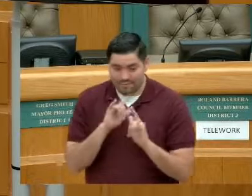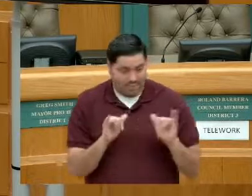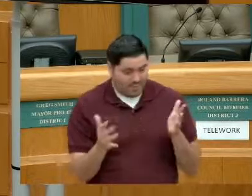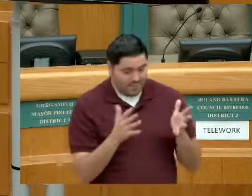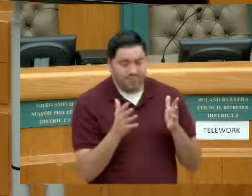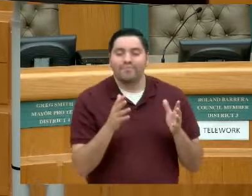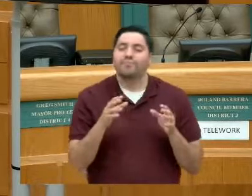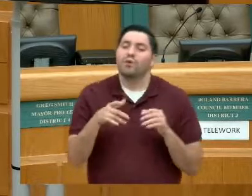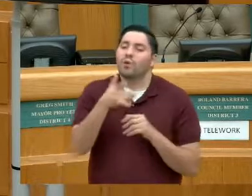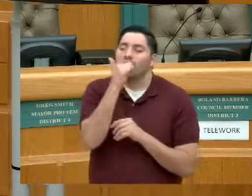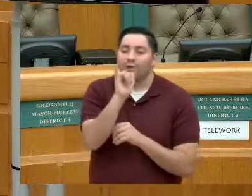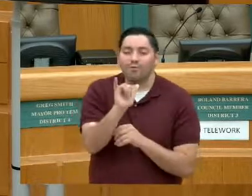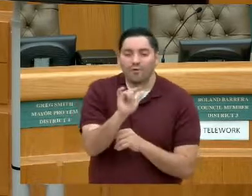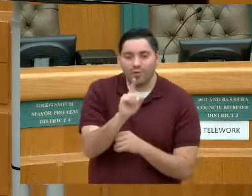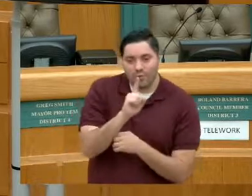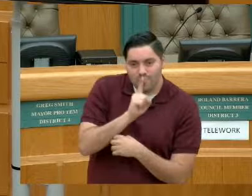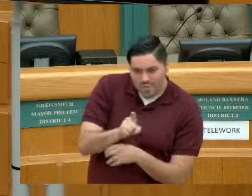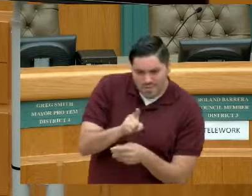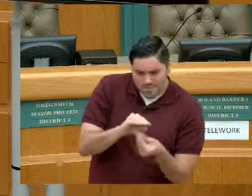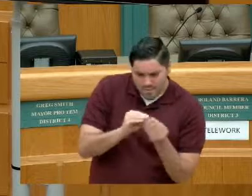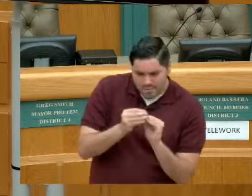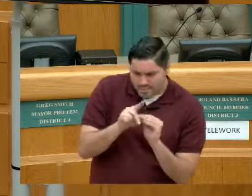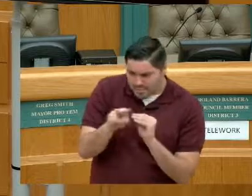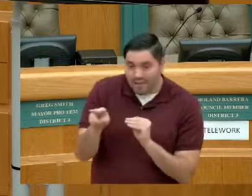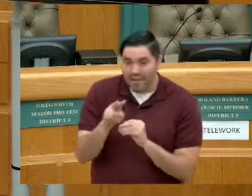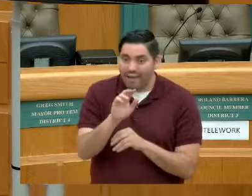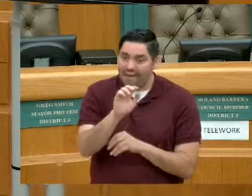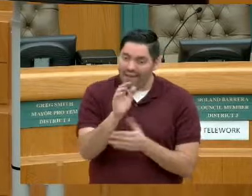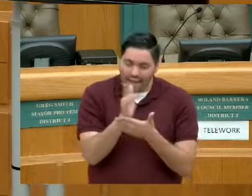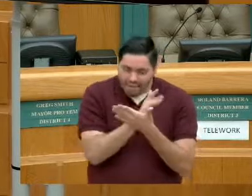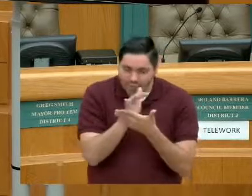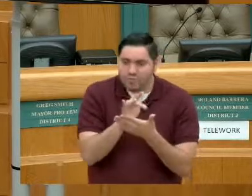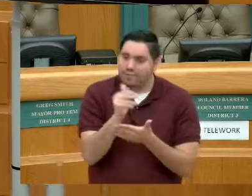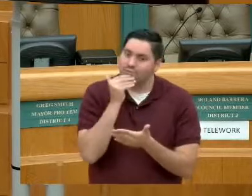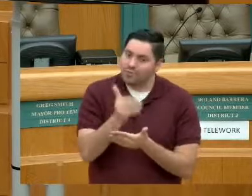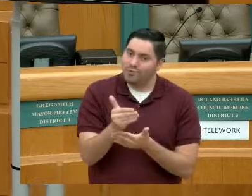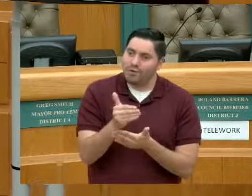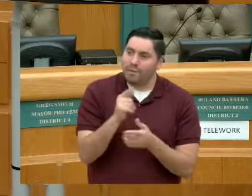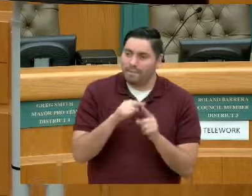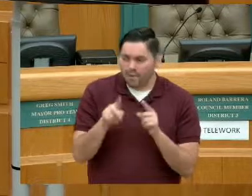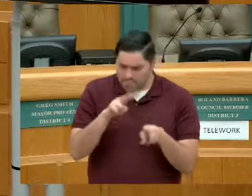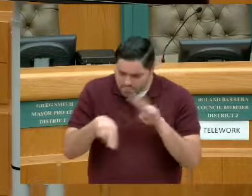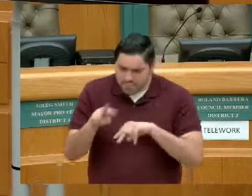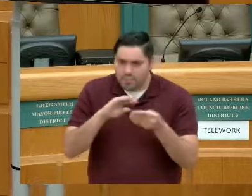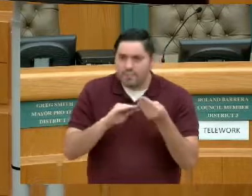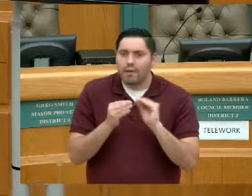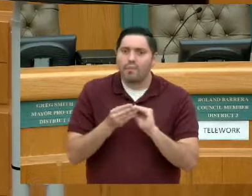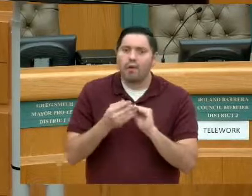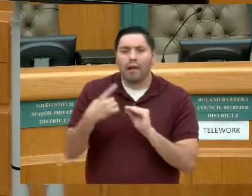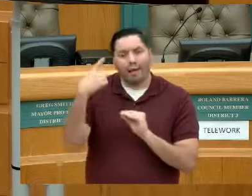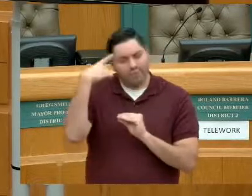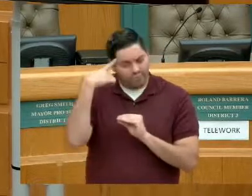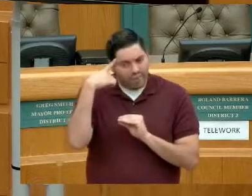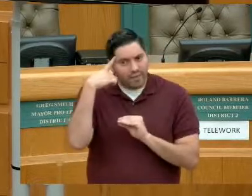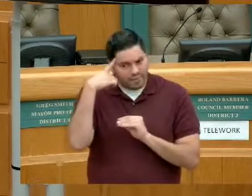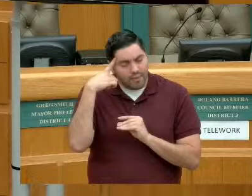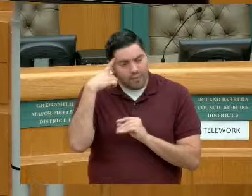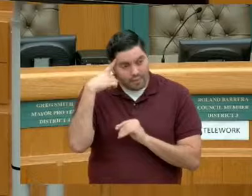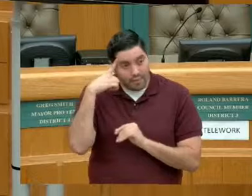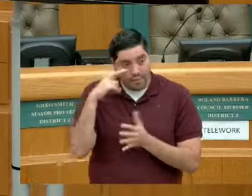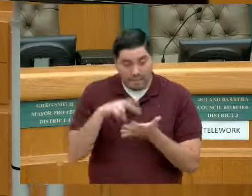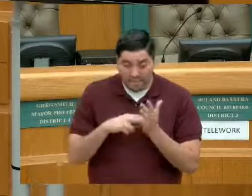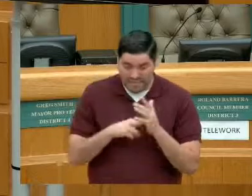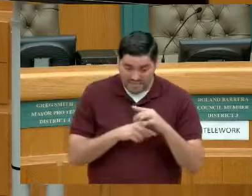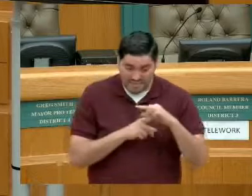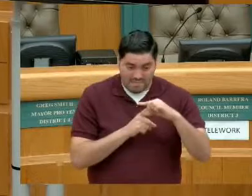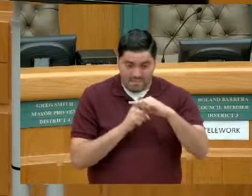the worst. So look for the real numbers. Averages are good, but look for the numbers. And I think